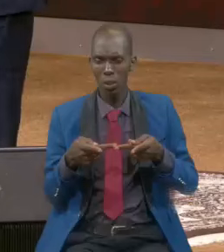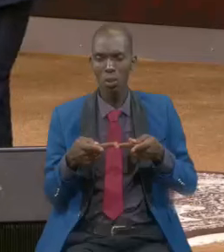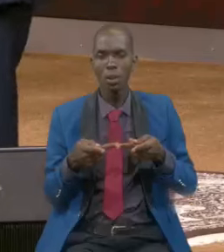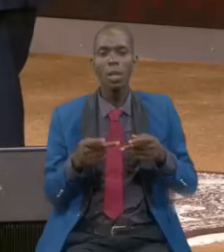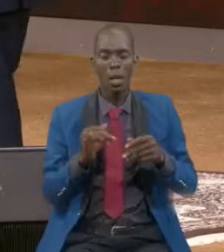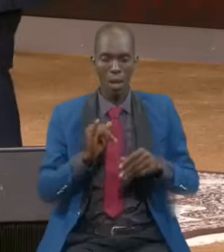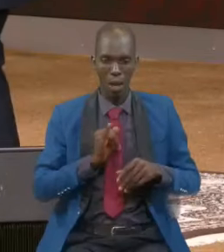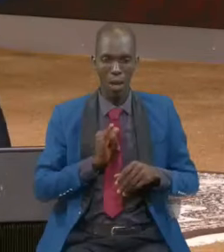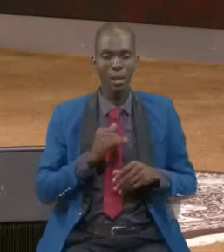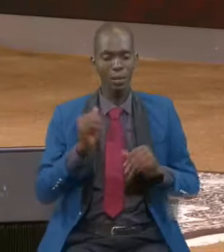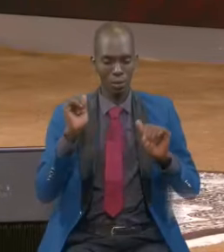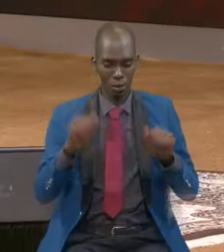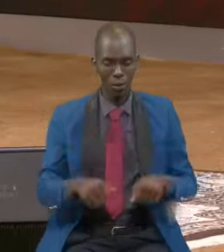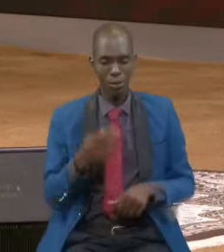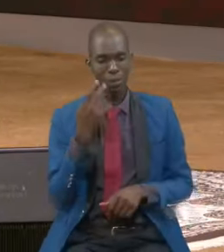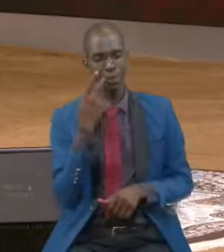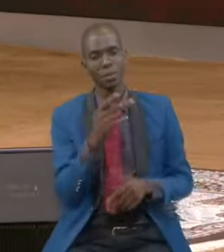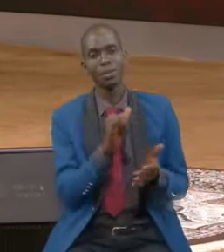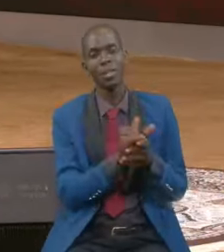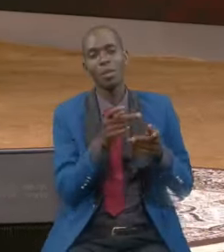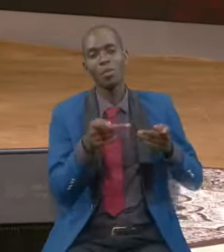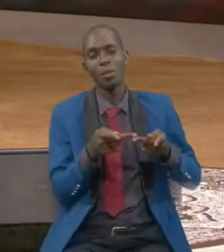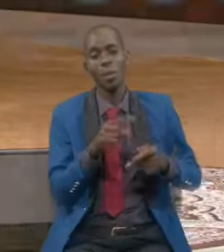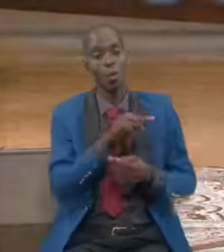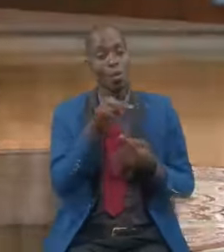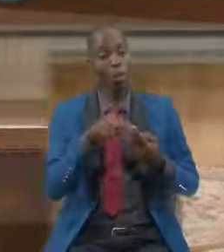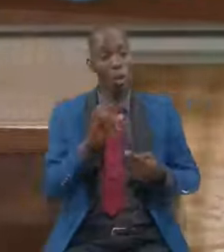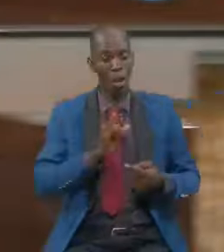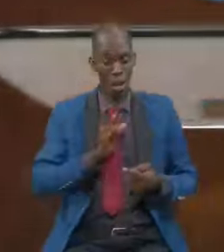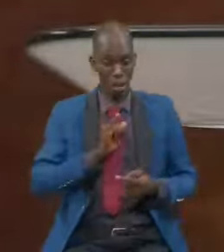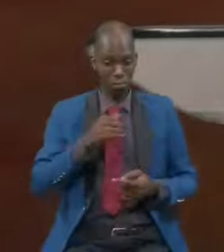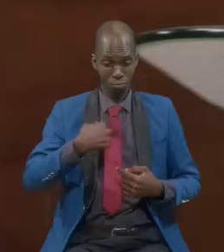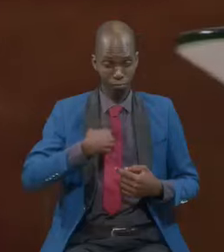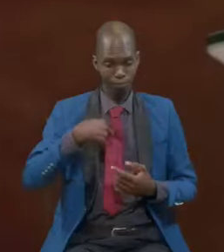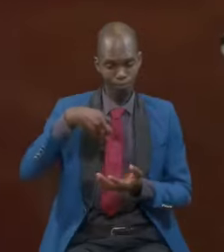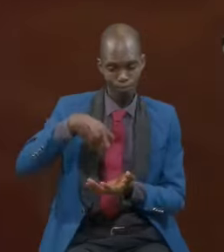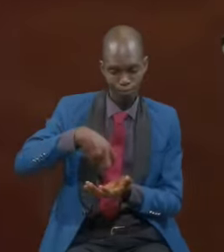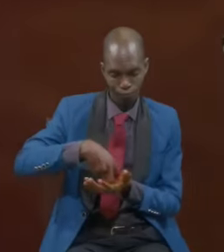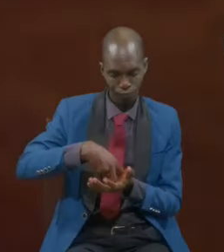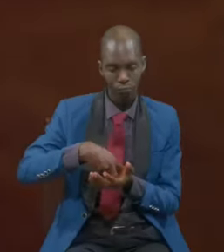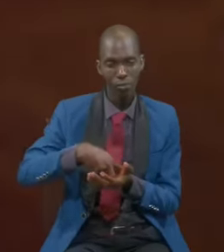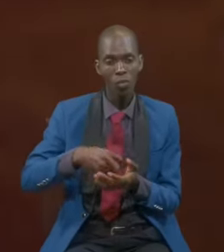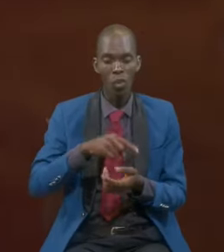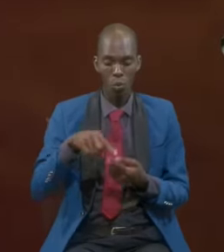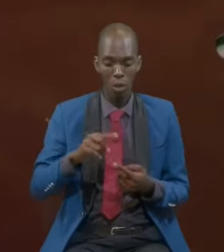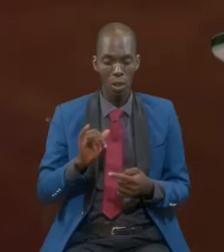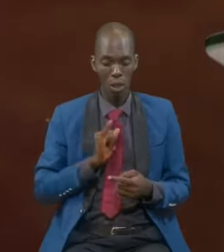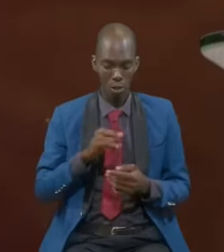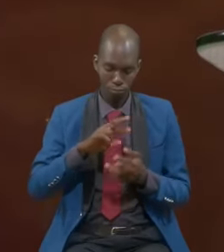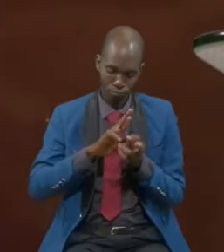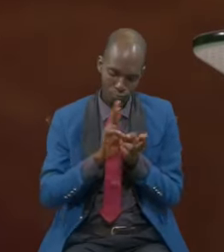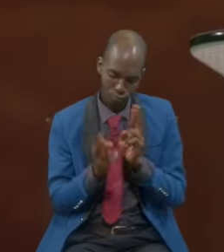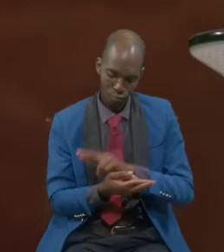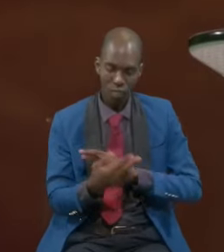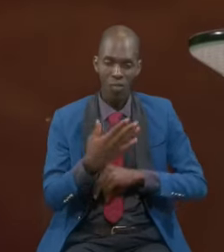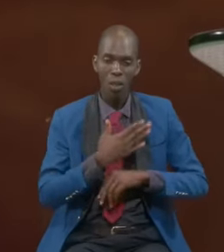see that place where I knelt down, where I repented and turned